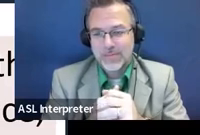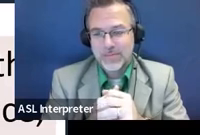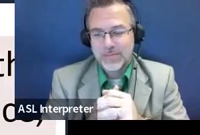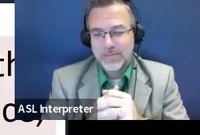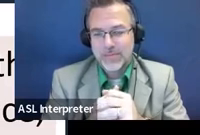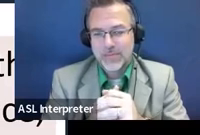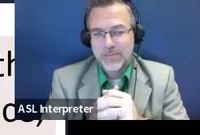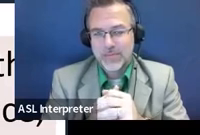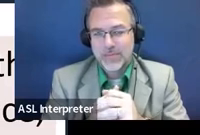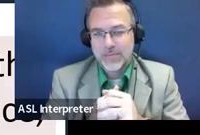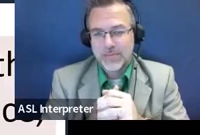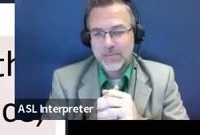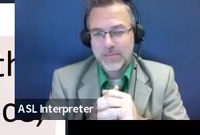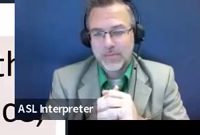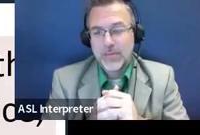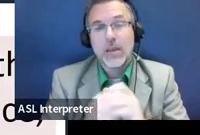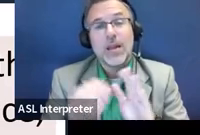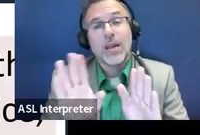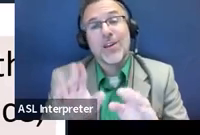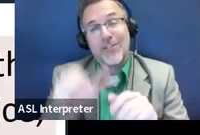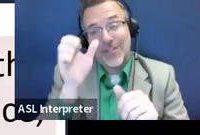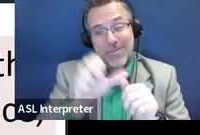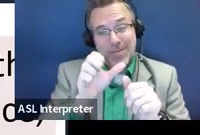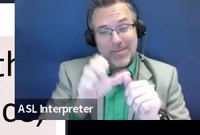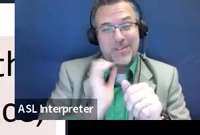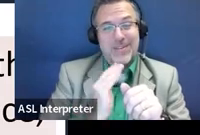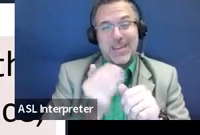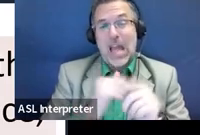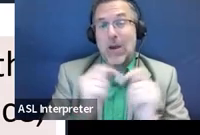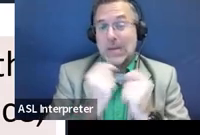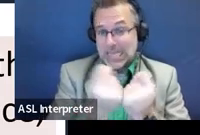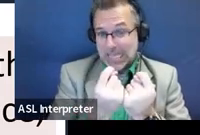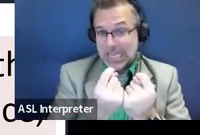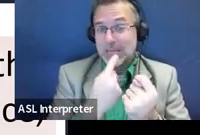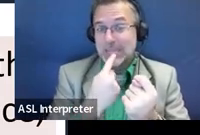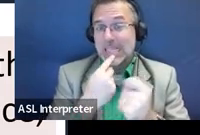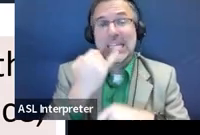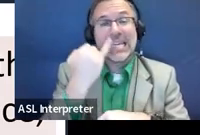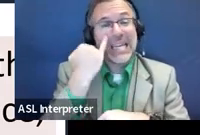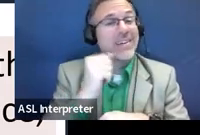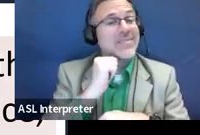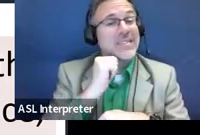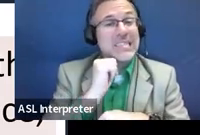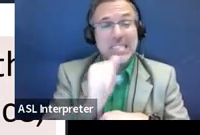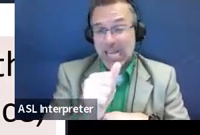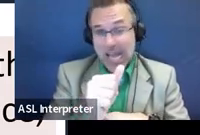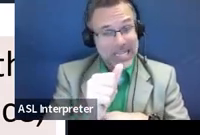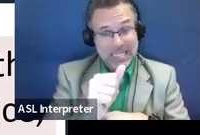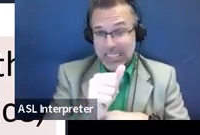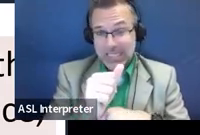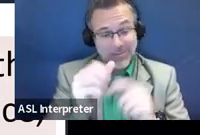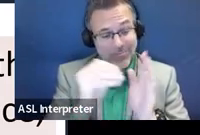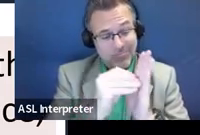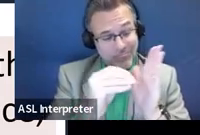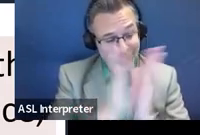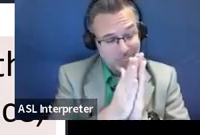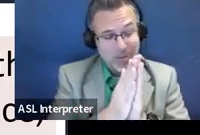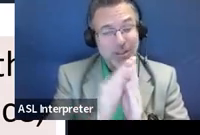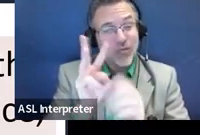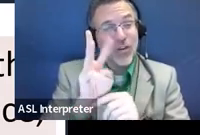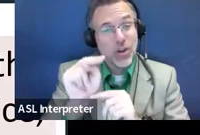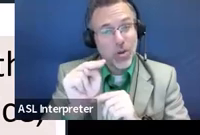So just remember, this is our motto on the team. If it's not in the written notice, it didn't happen.